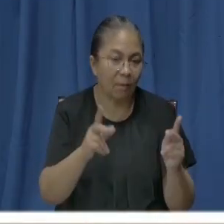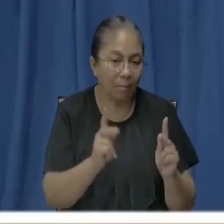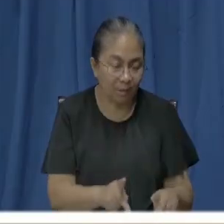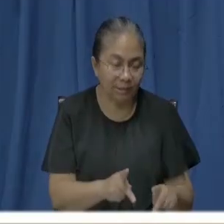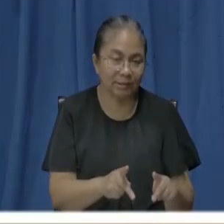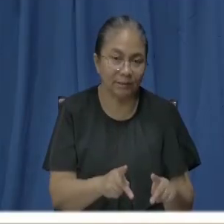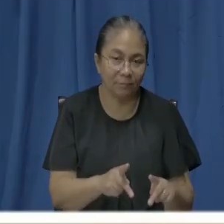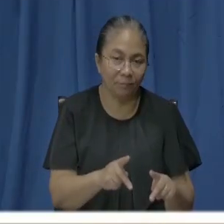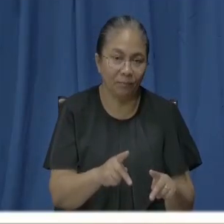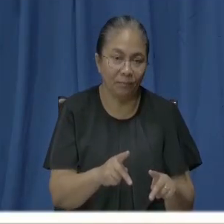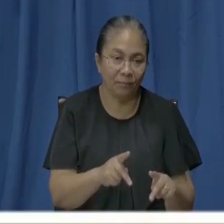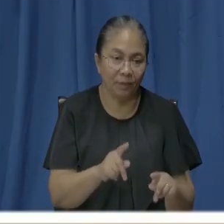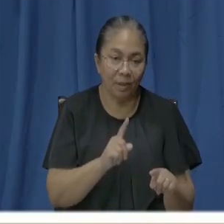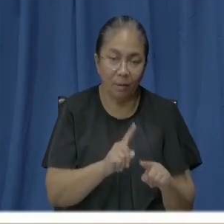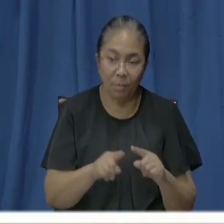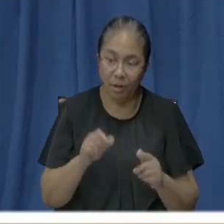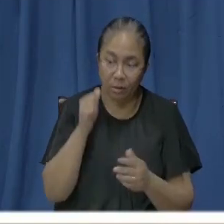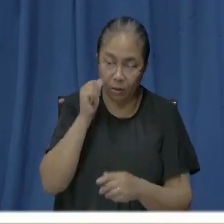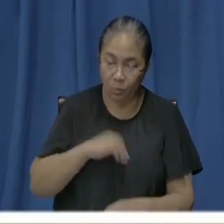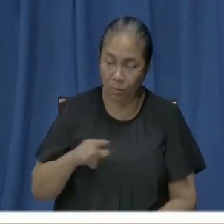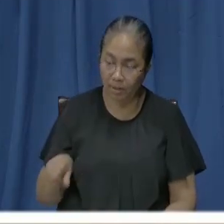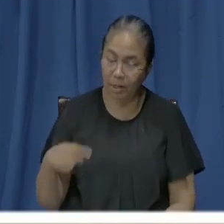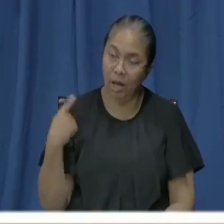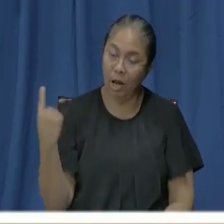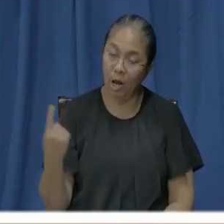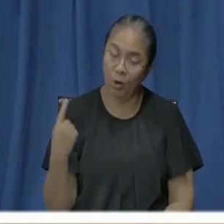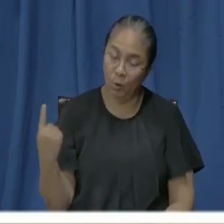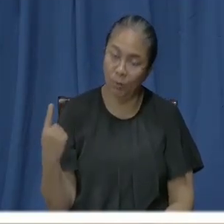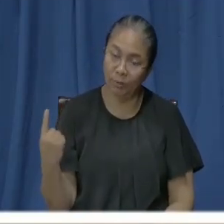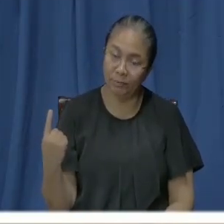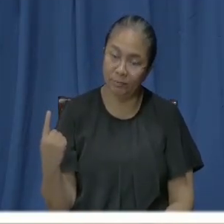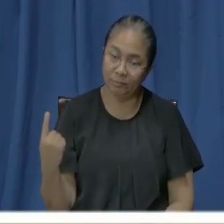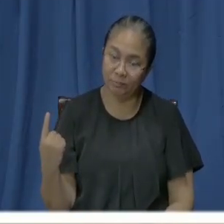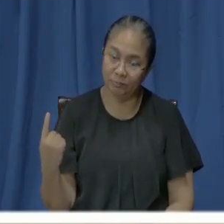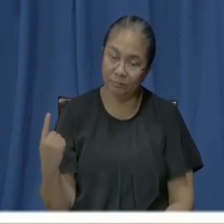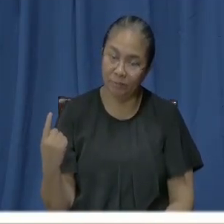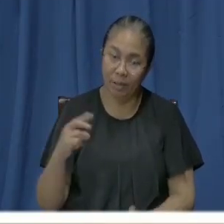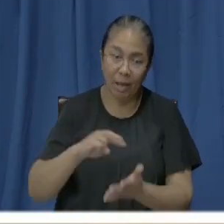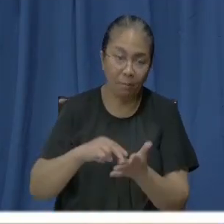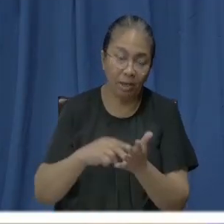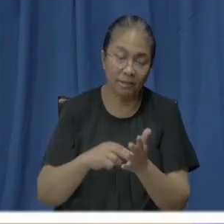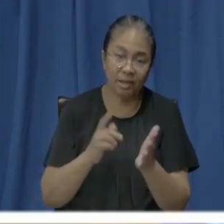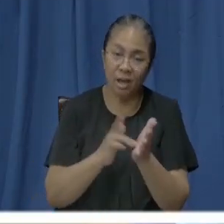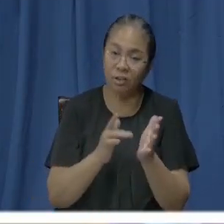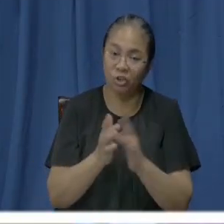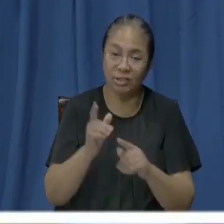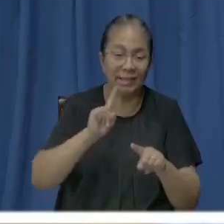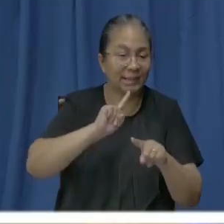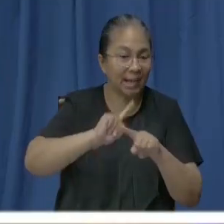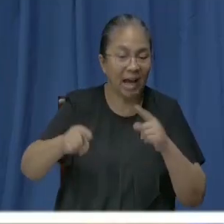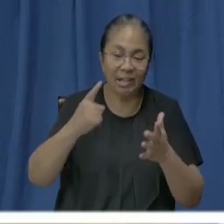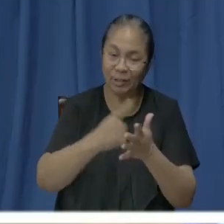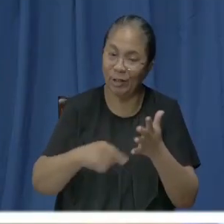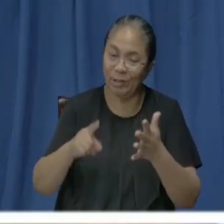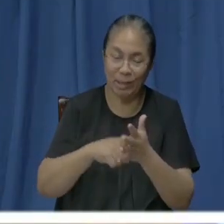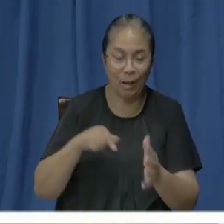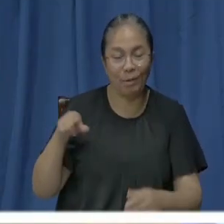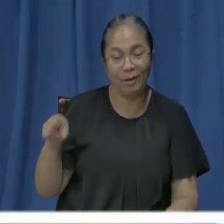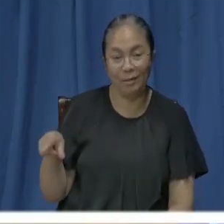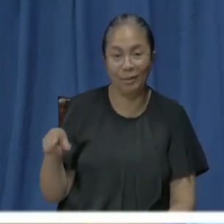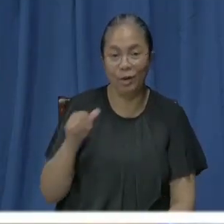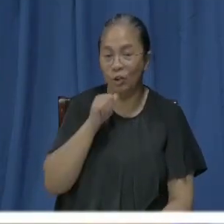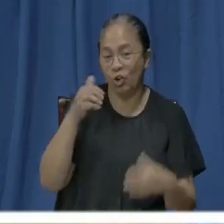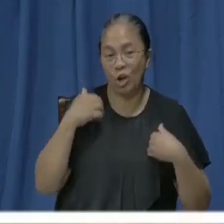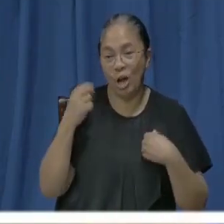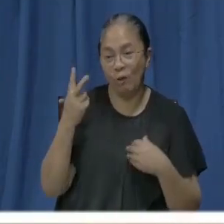himself. So according to the law, he cannot condemn her because they don't have another witness. And